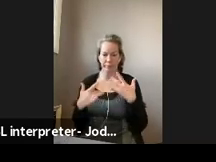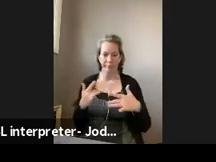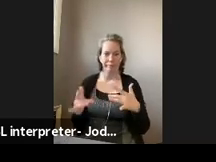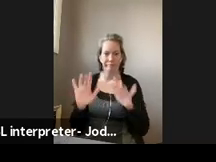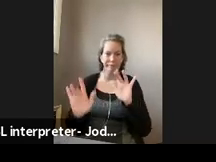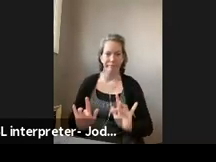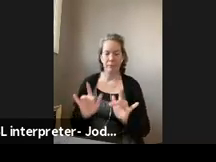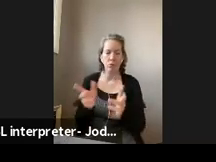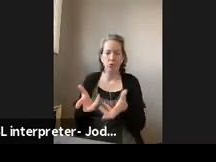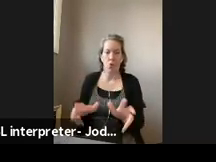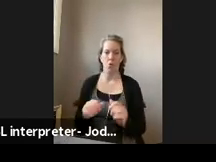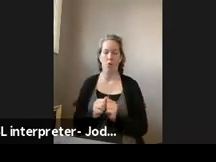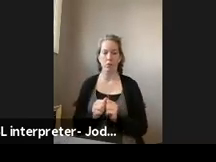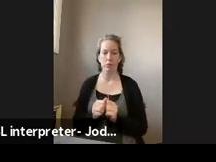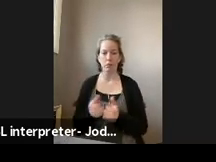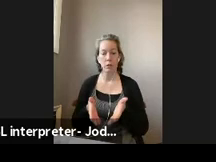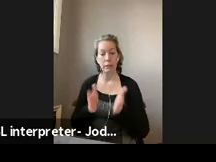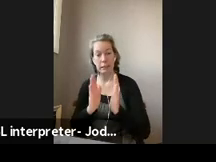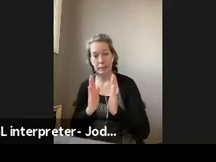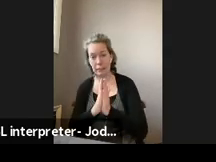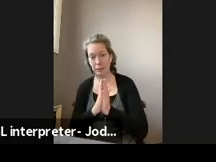Consent not being asked. Yes.